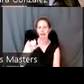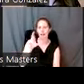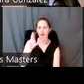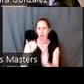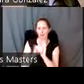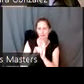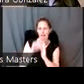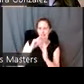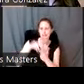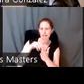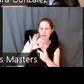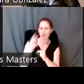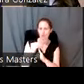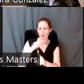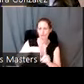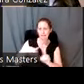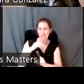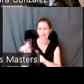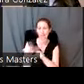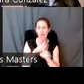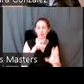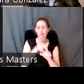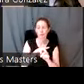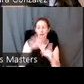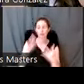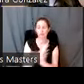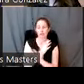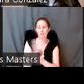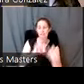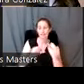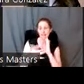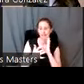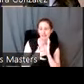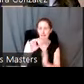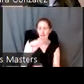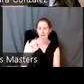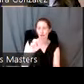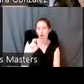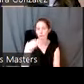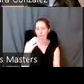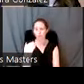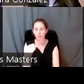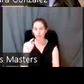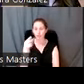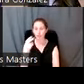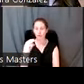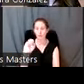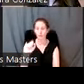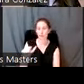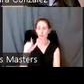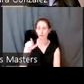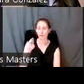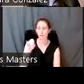and study cultural sites. And we also apply a range of scientific techniques such as carbon-14 or thermoluminescence dating, the